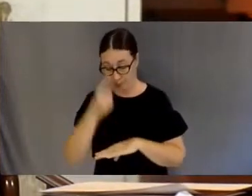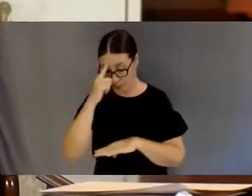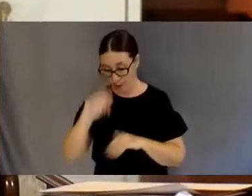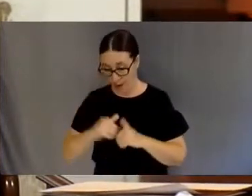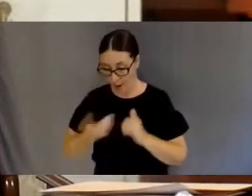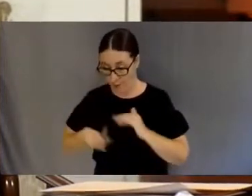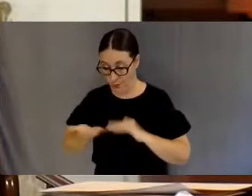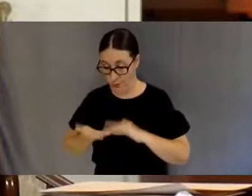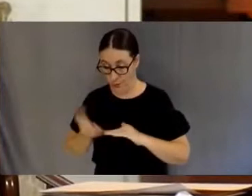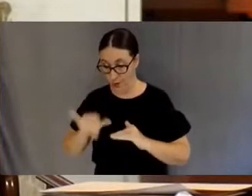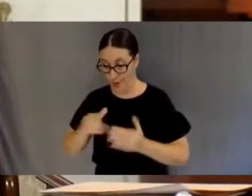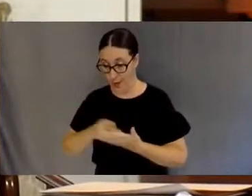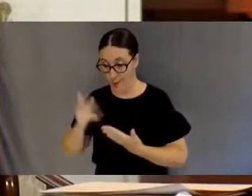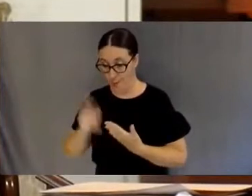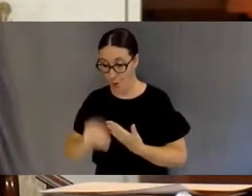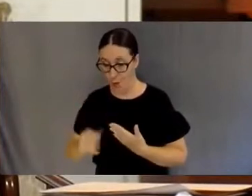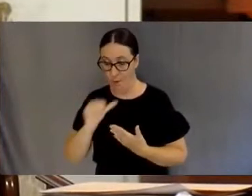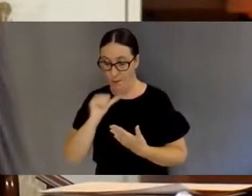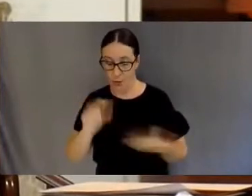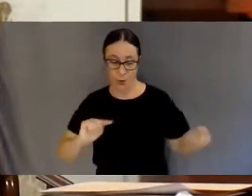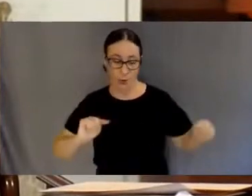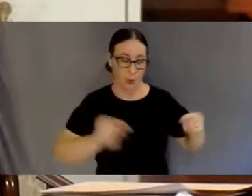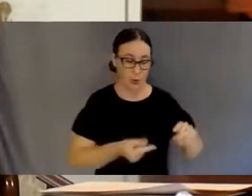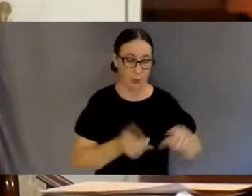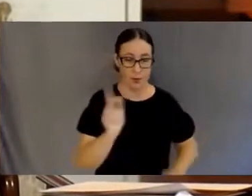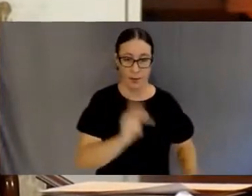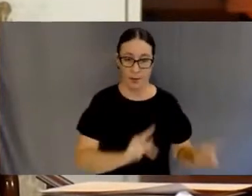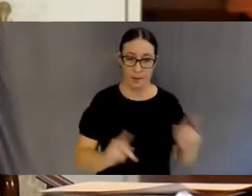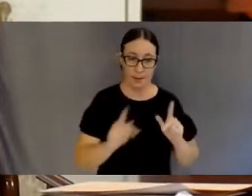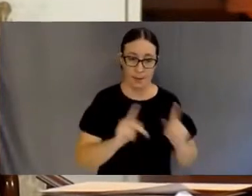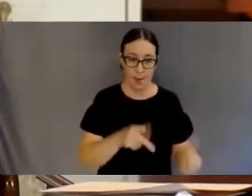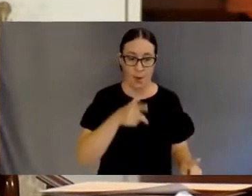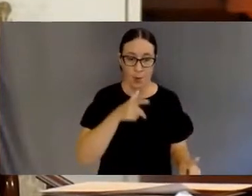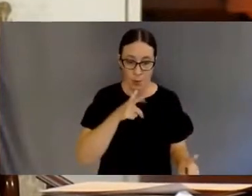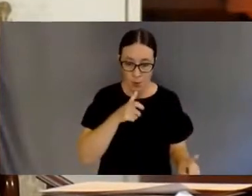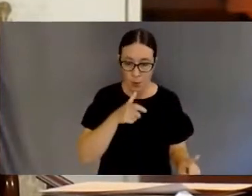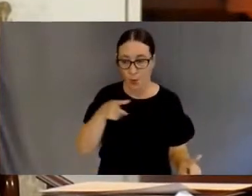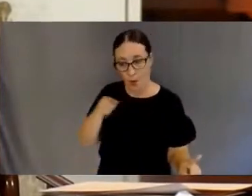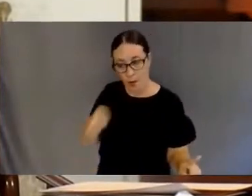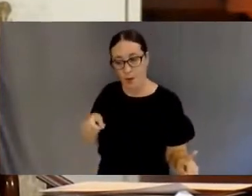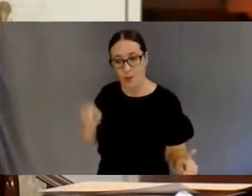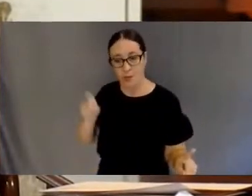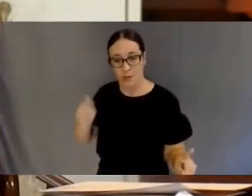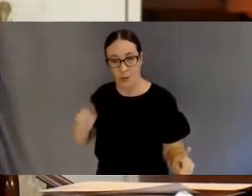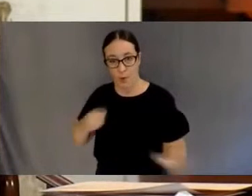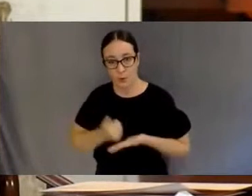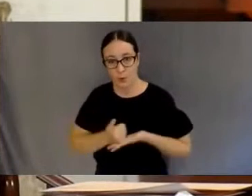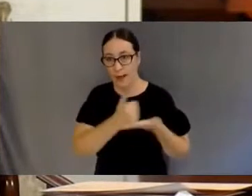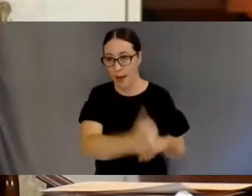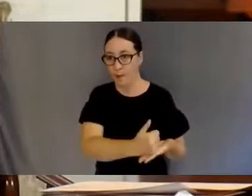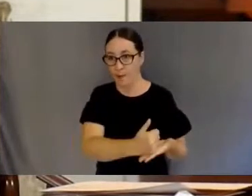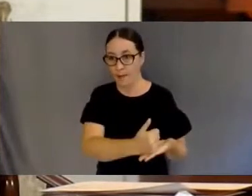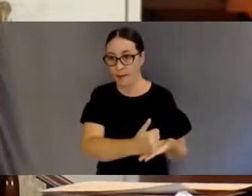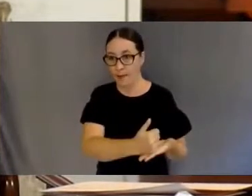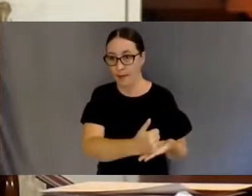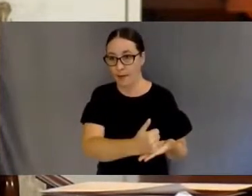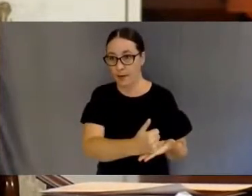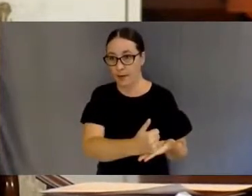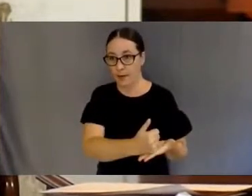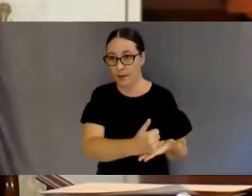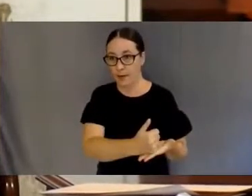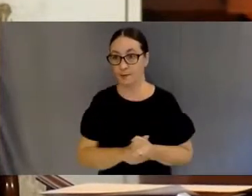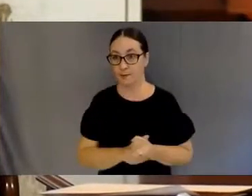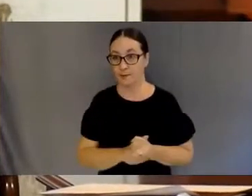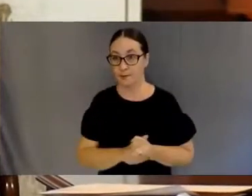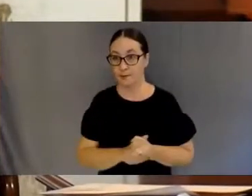program don't disadvantage the people that these programs are intended to help. You mentioned,